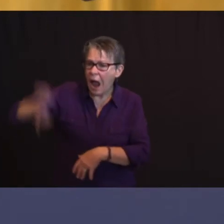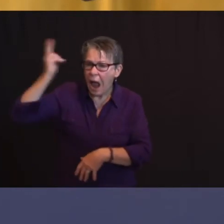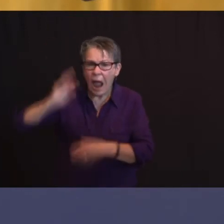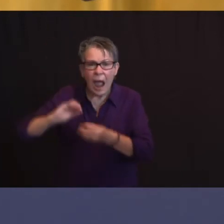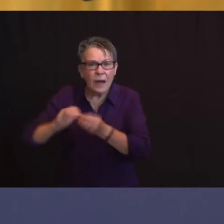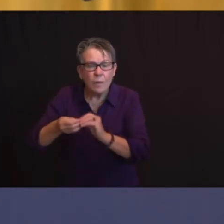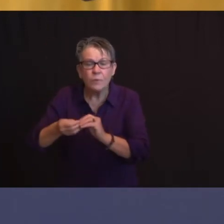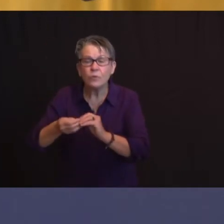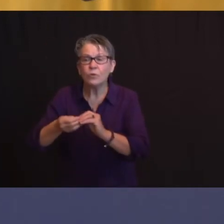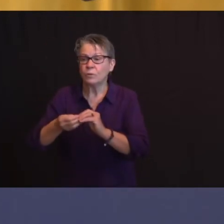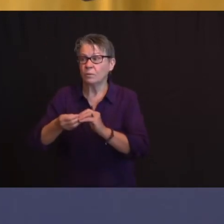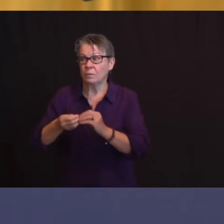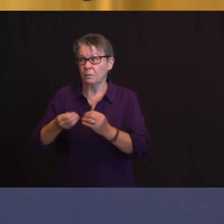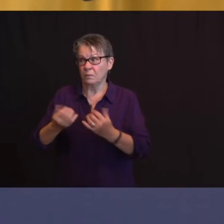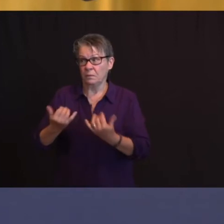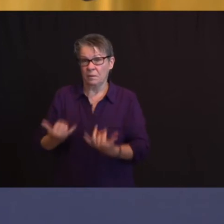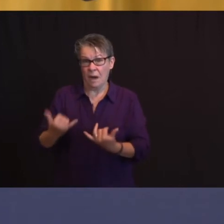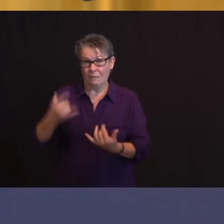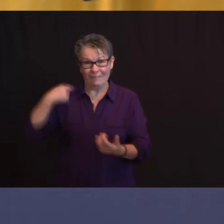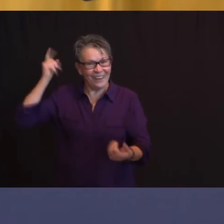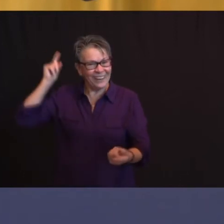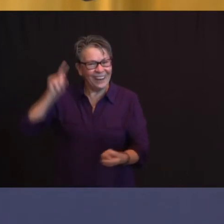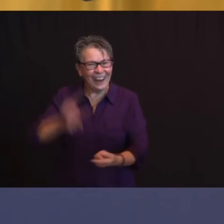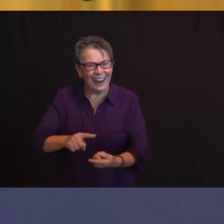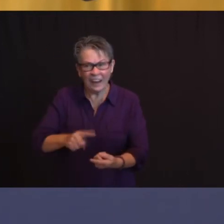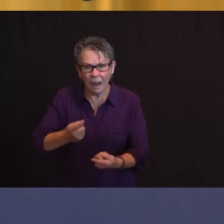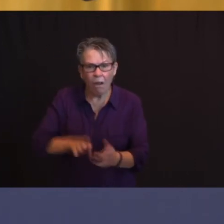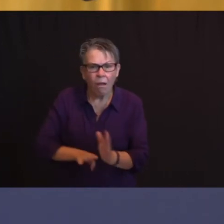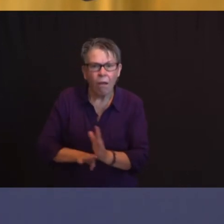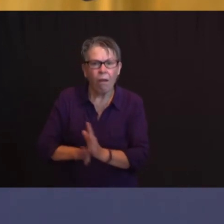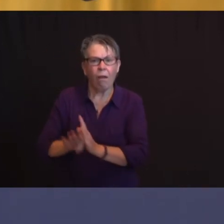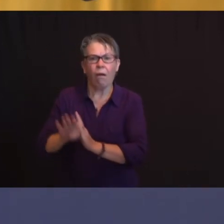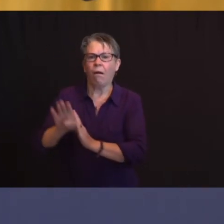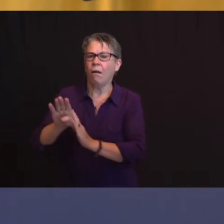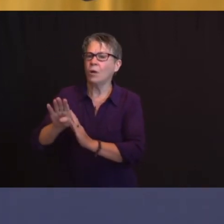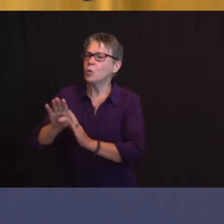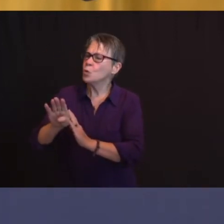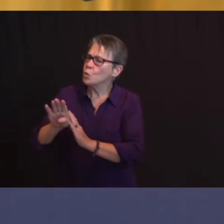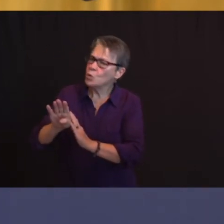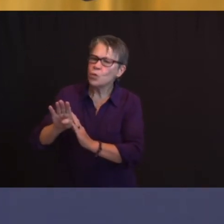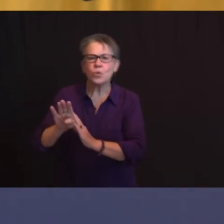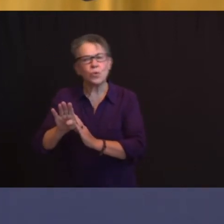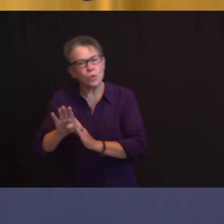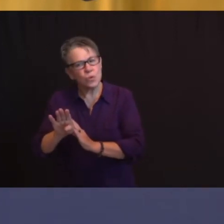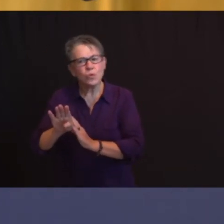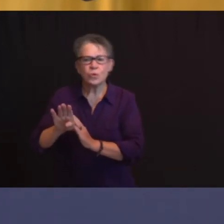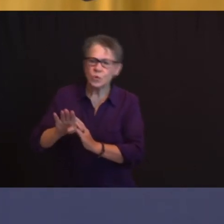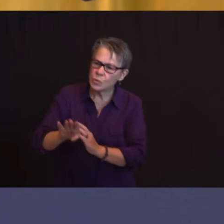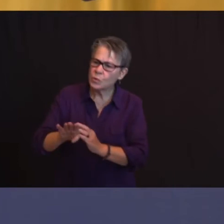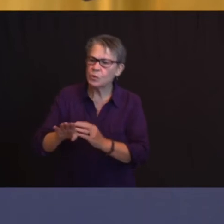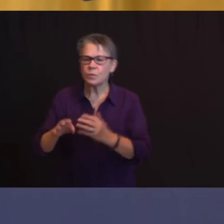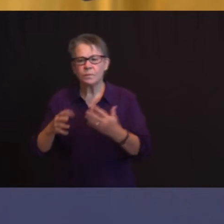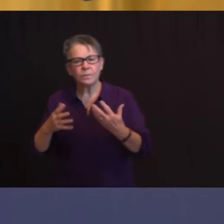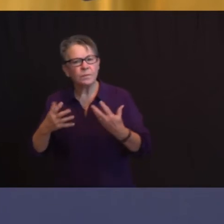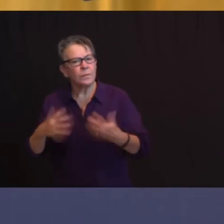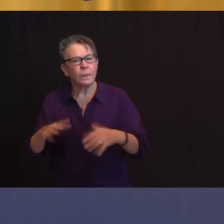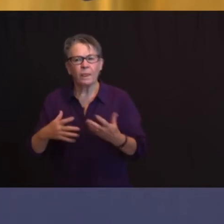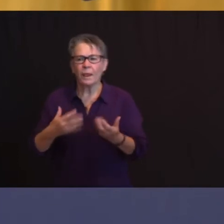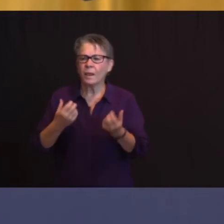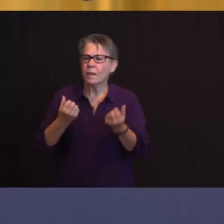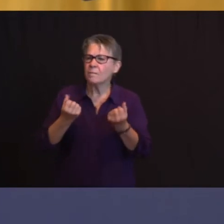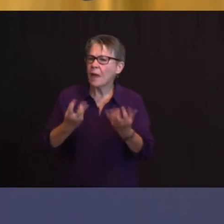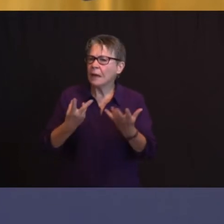triple-digit fatalities. And I know Judy and Tina and their colleagues look at a number of models, as do we, the non-medical side, but